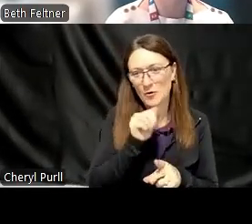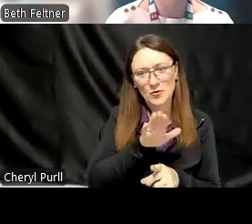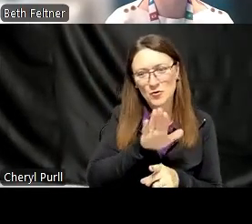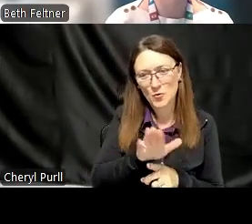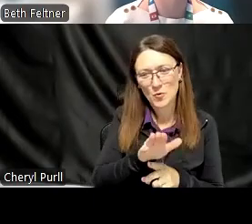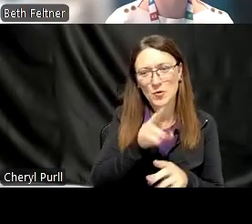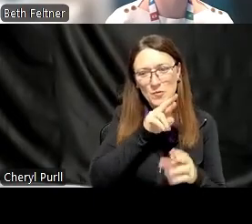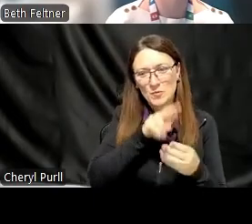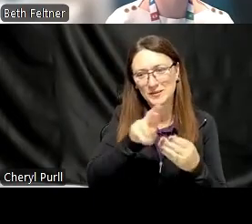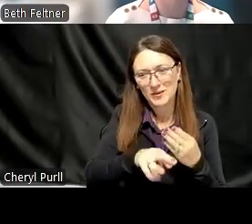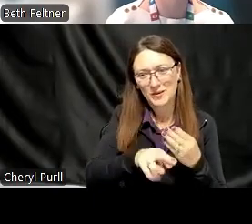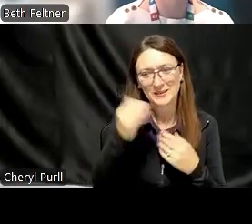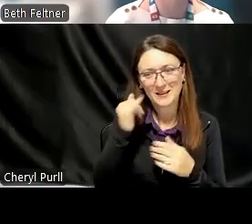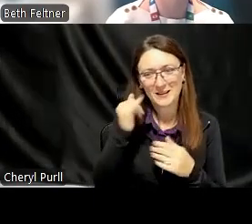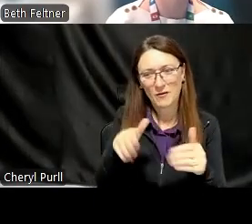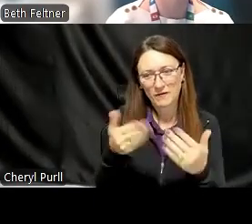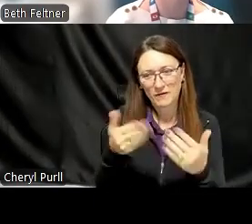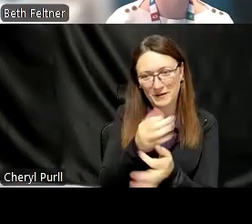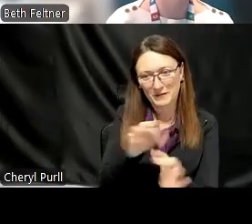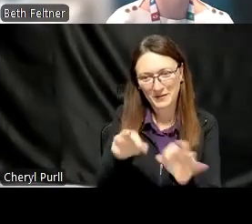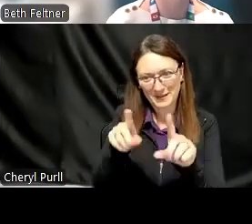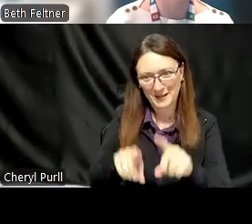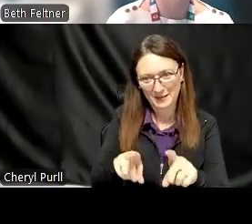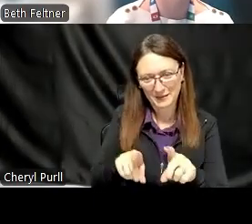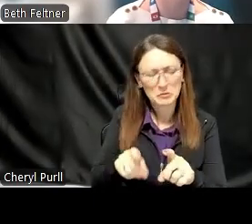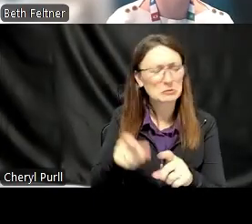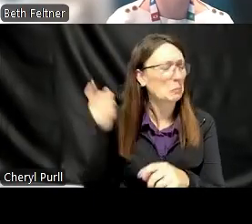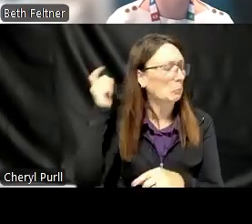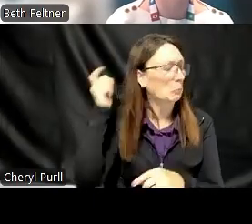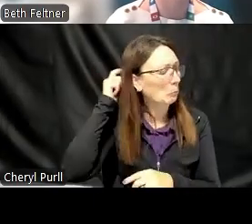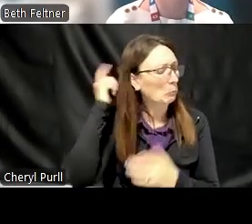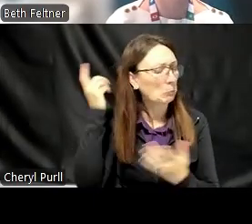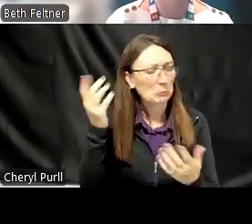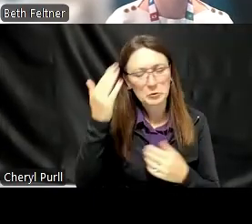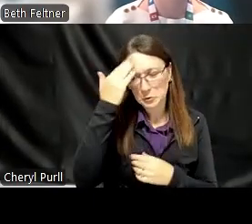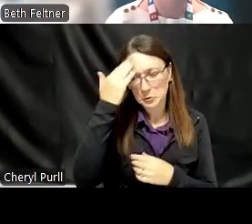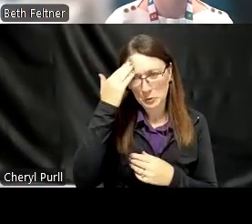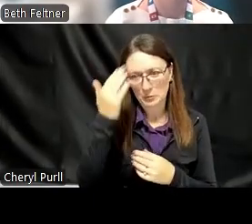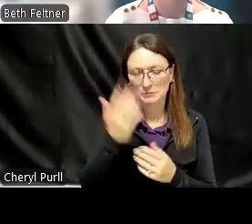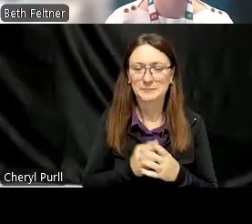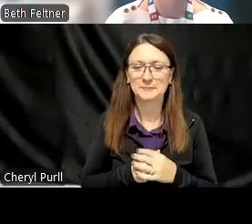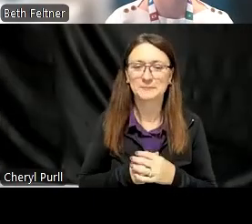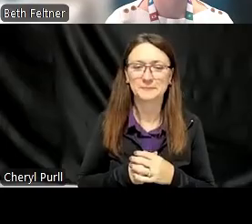free. So just things to be mindful of.